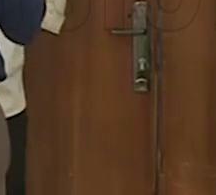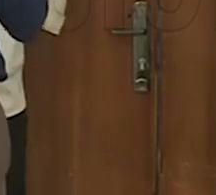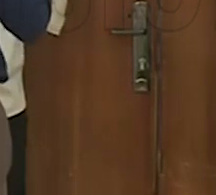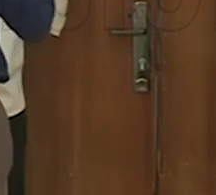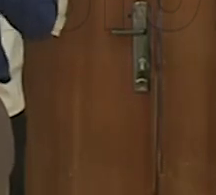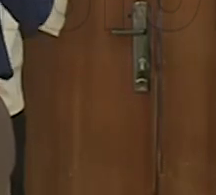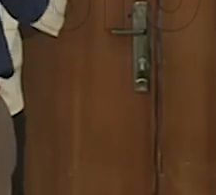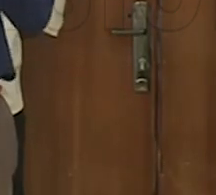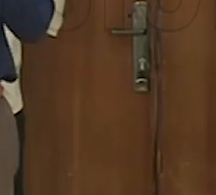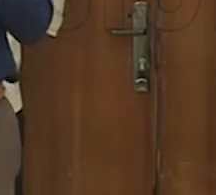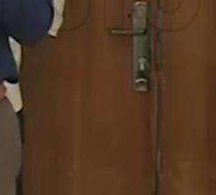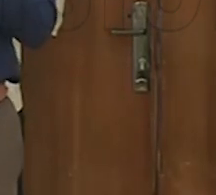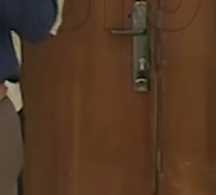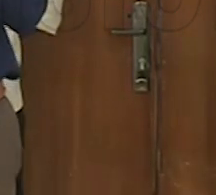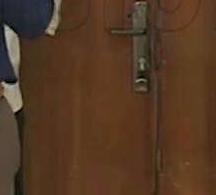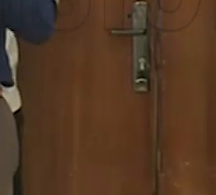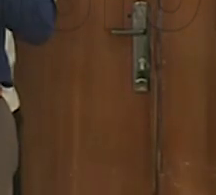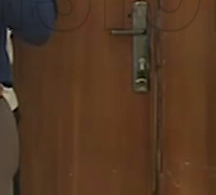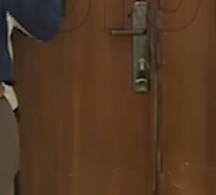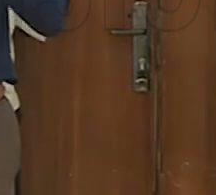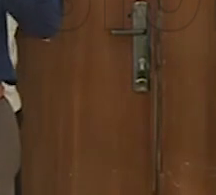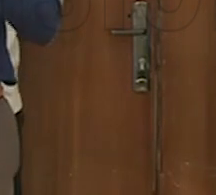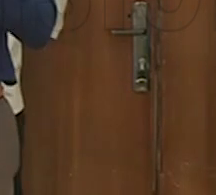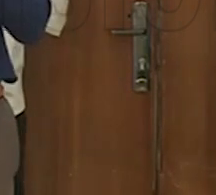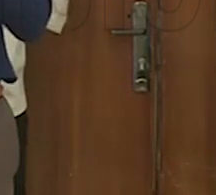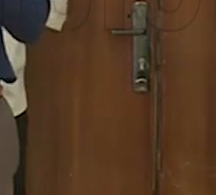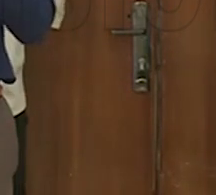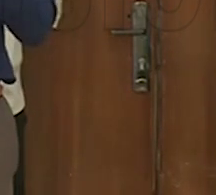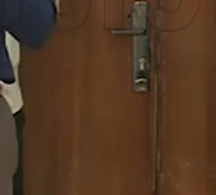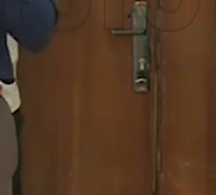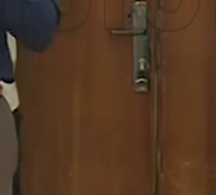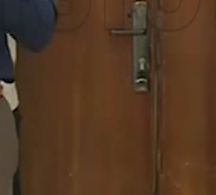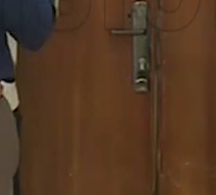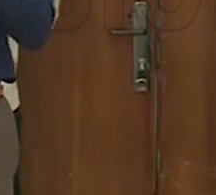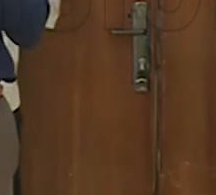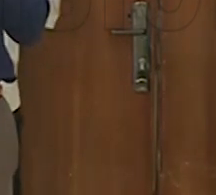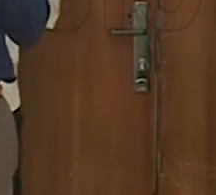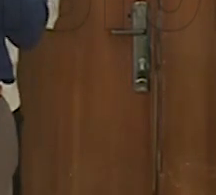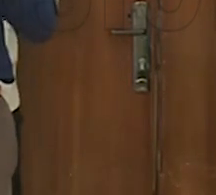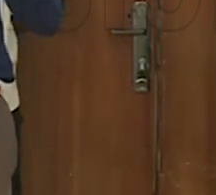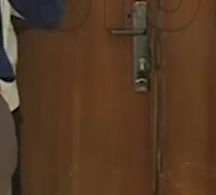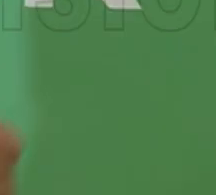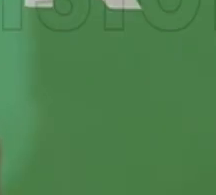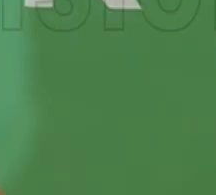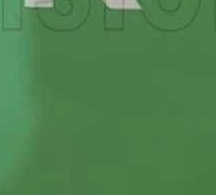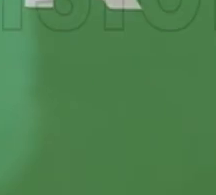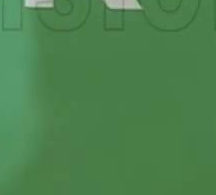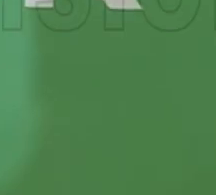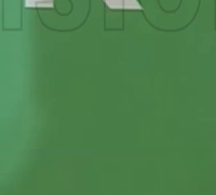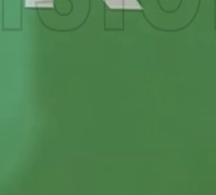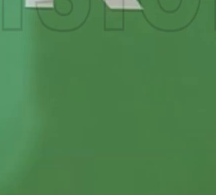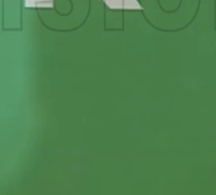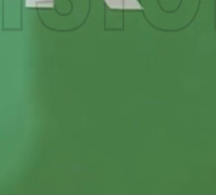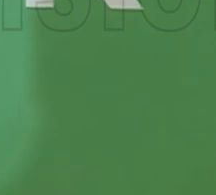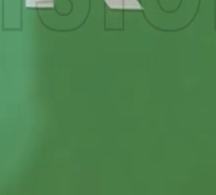for safe resumption of schools, you said that schools should assess themselves and then send a report to